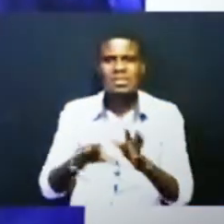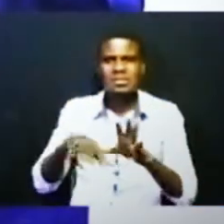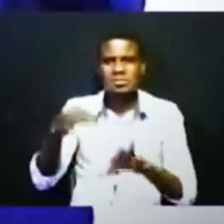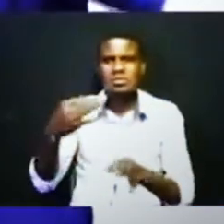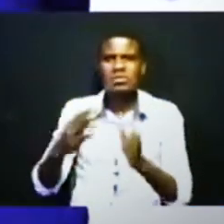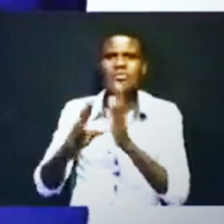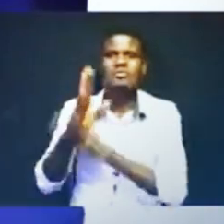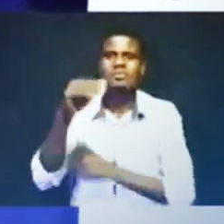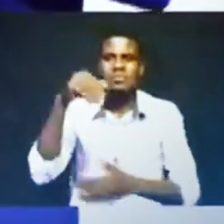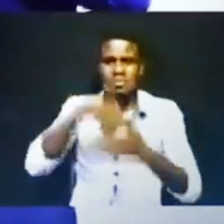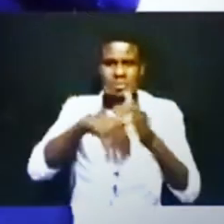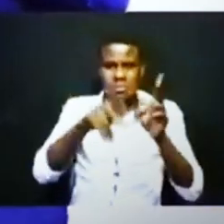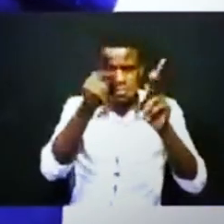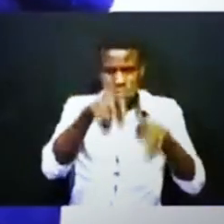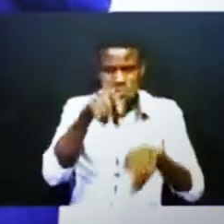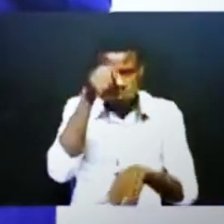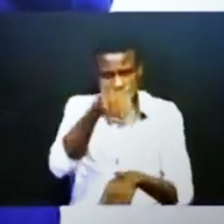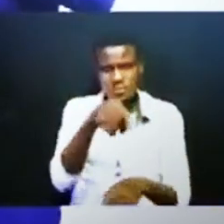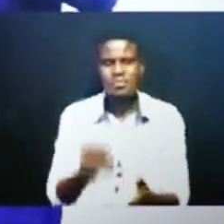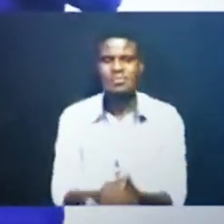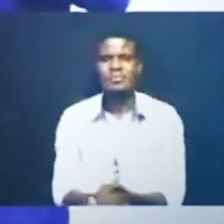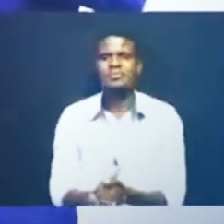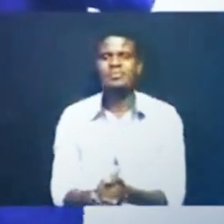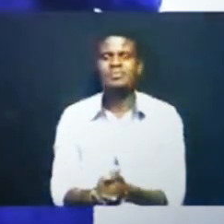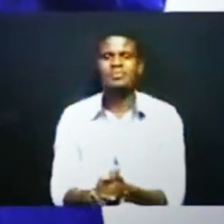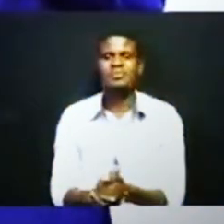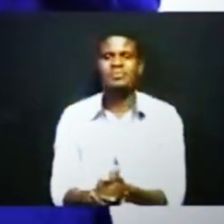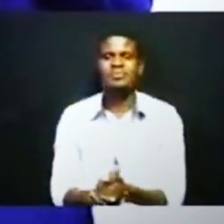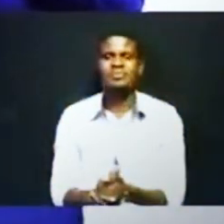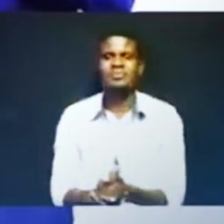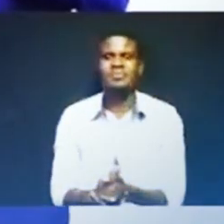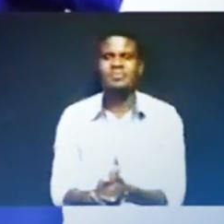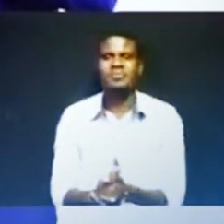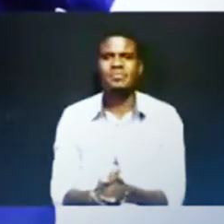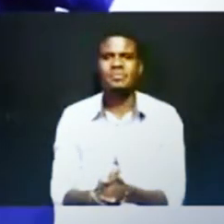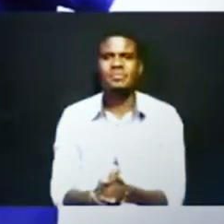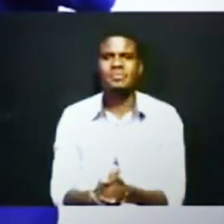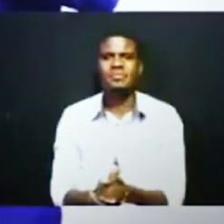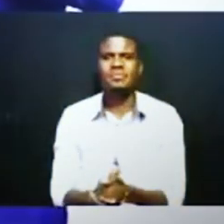ofro anemono. When you're offended,